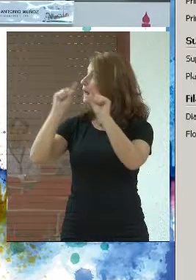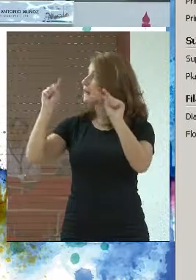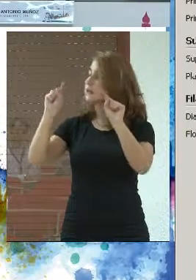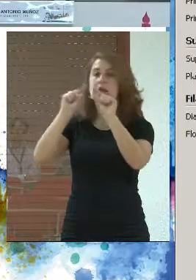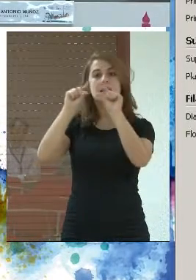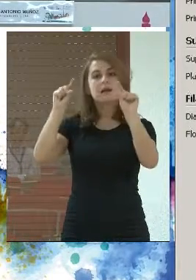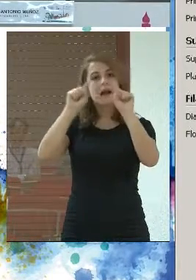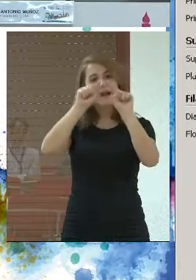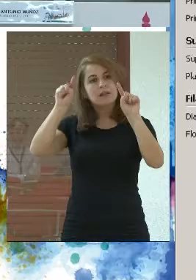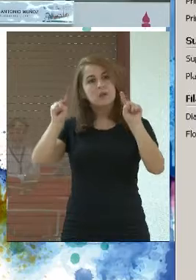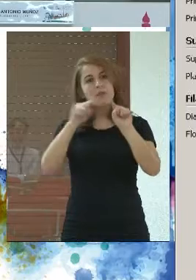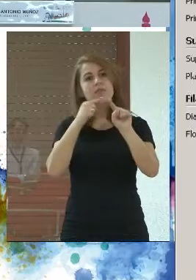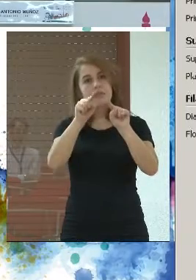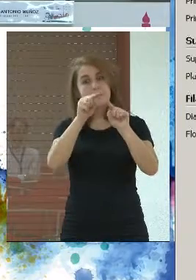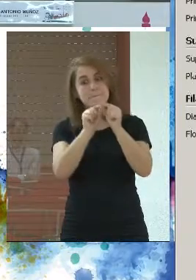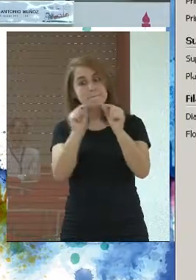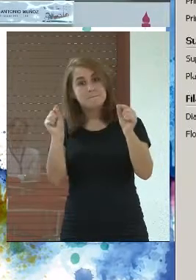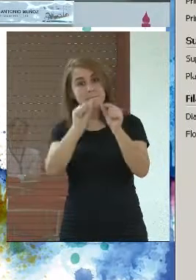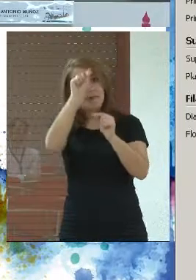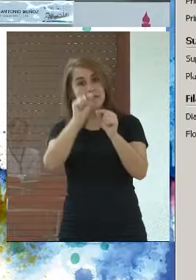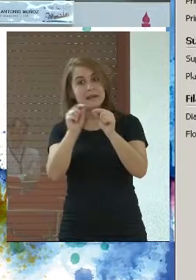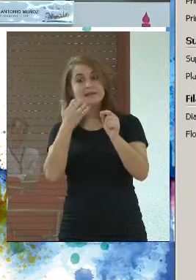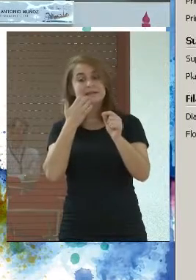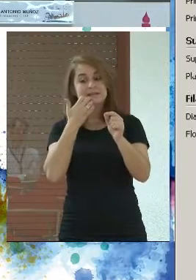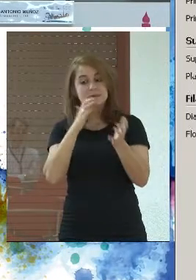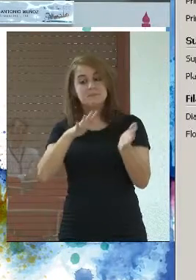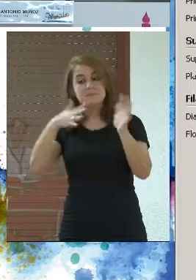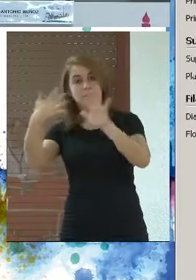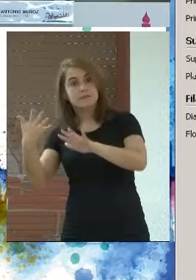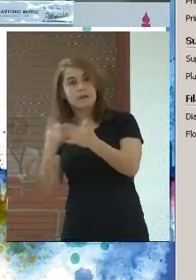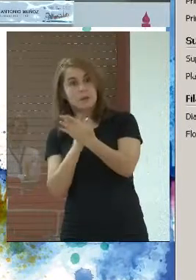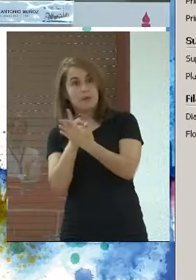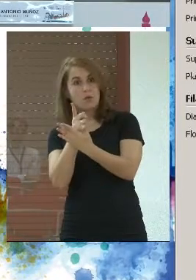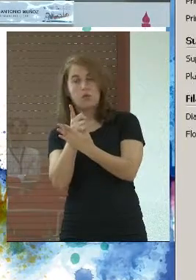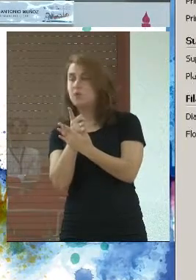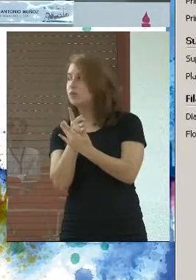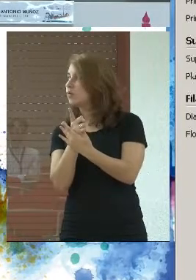a rectangle, and it says the size of the map.